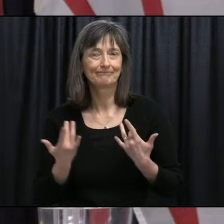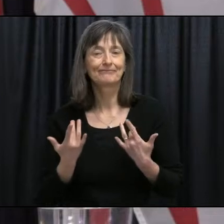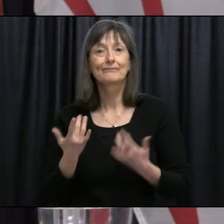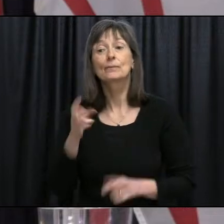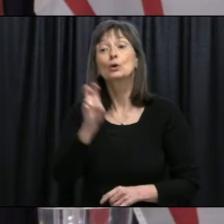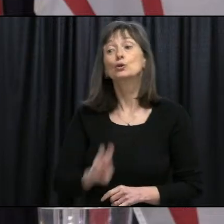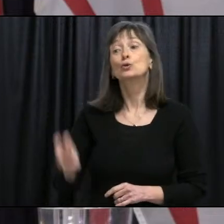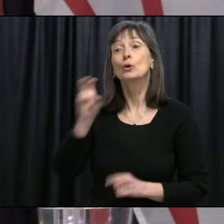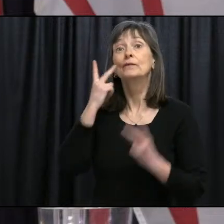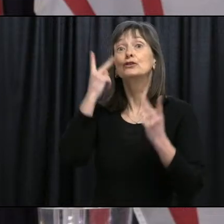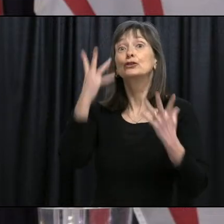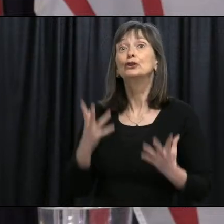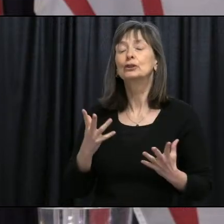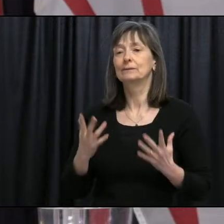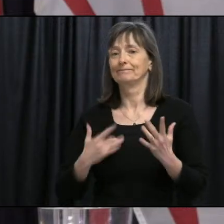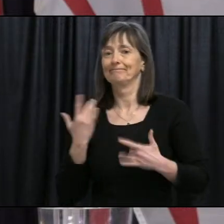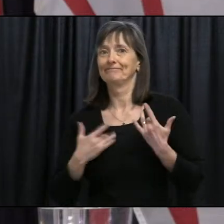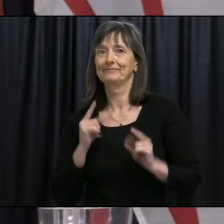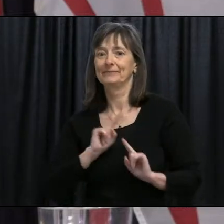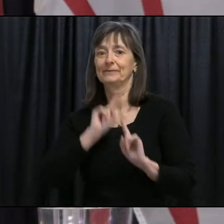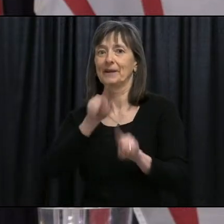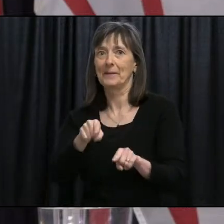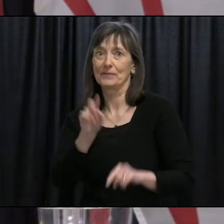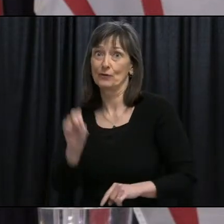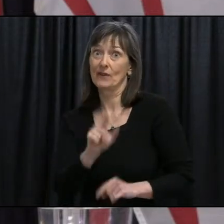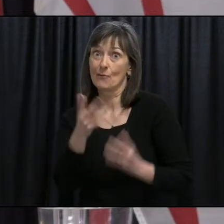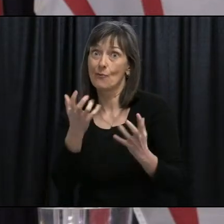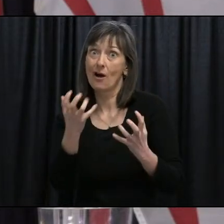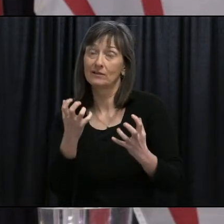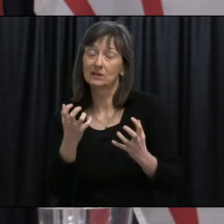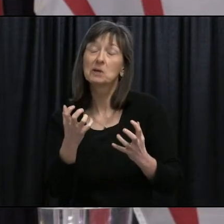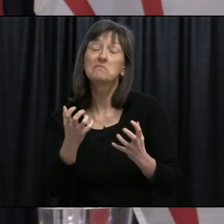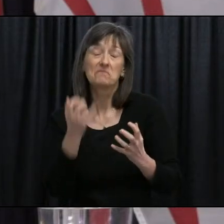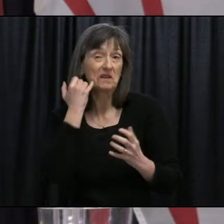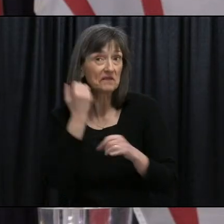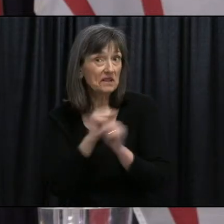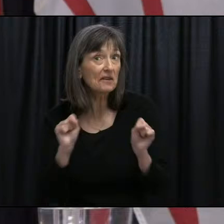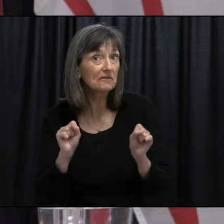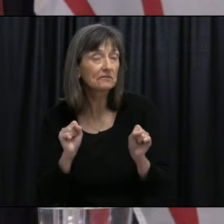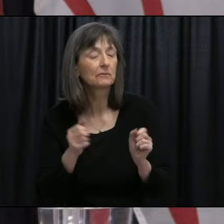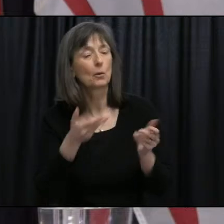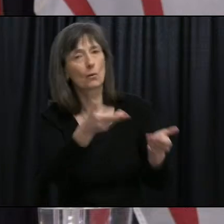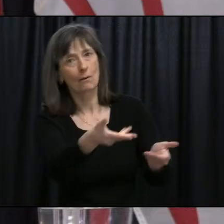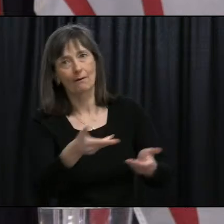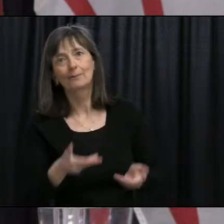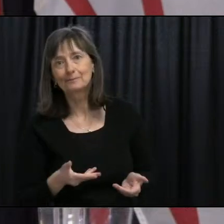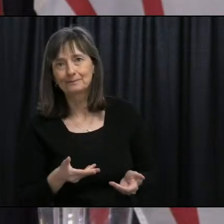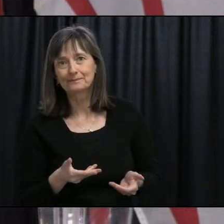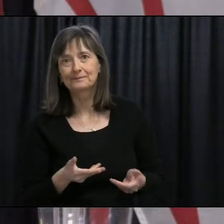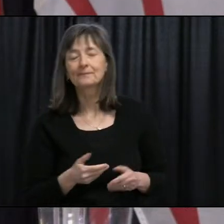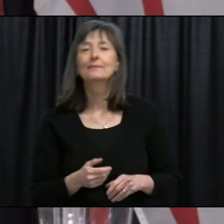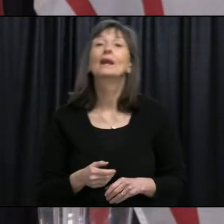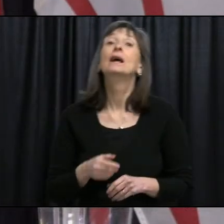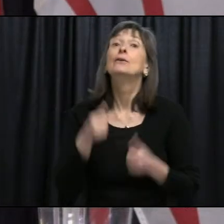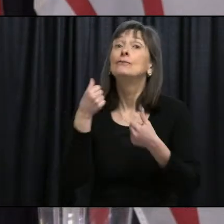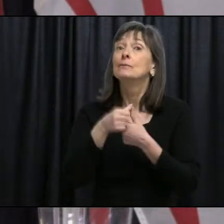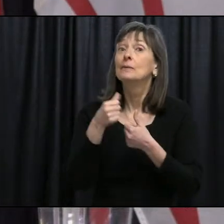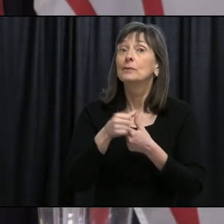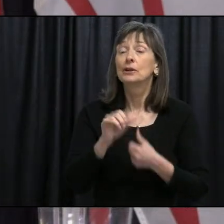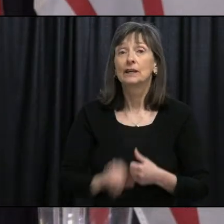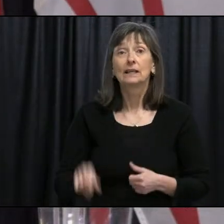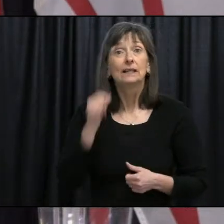come to our province, and we certainly will welcome that when it is safe. I also want to remind our residents that if you haven't